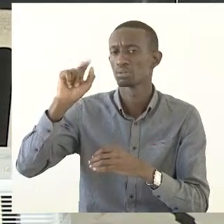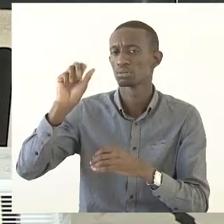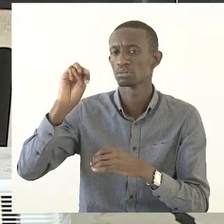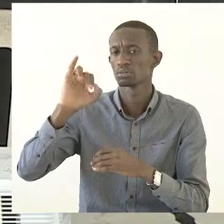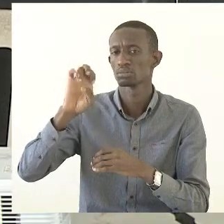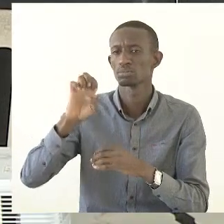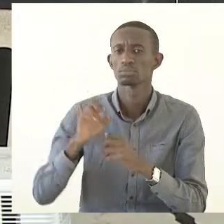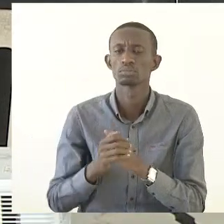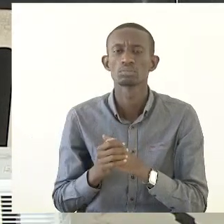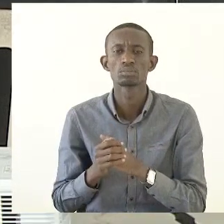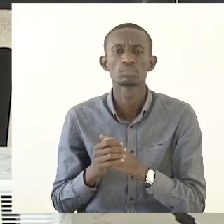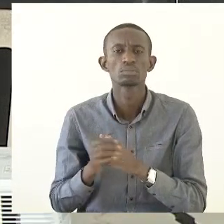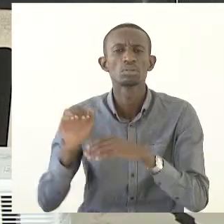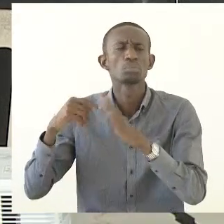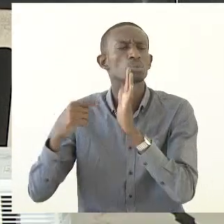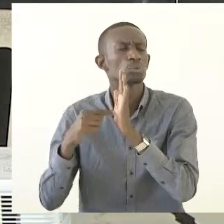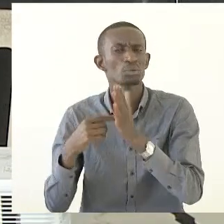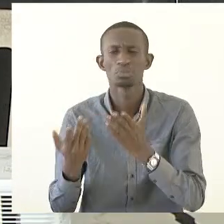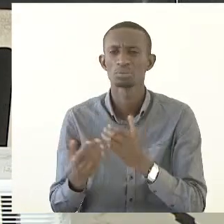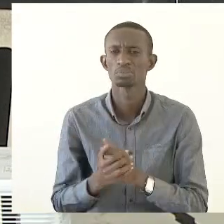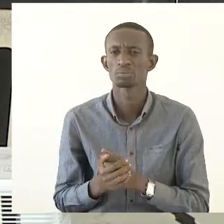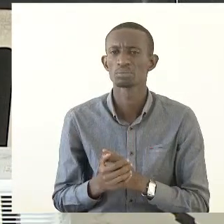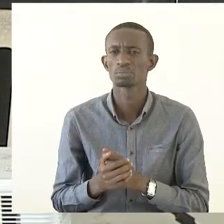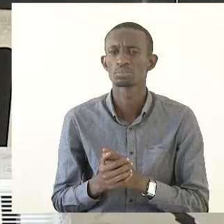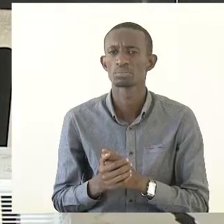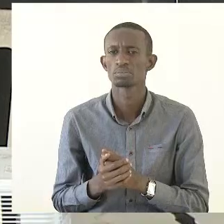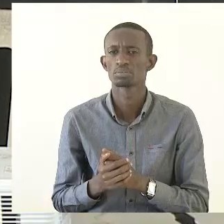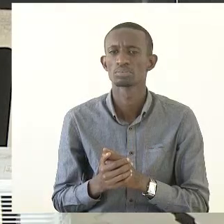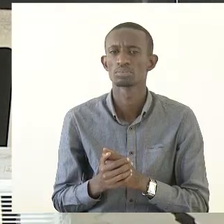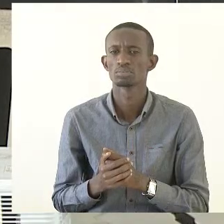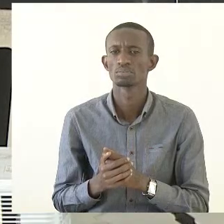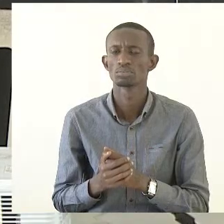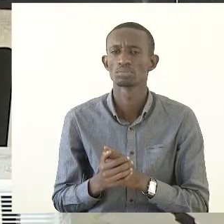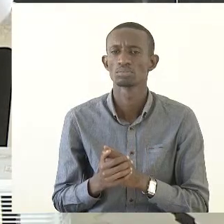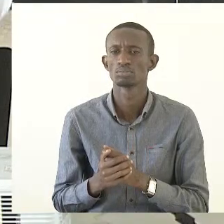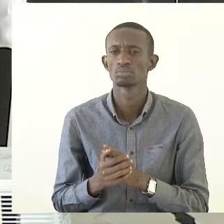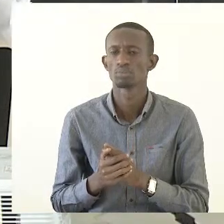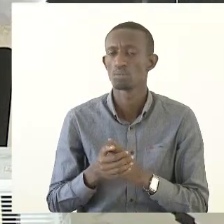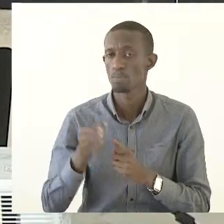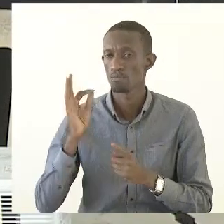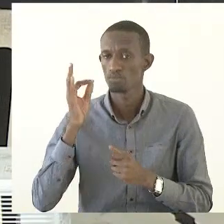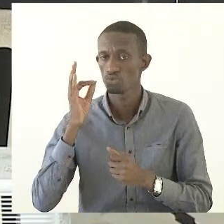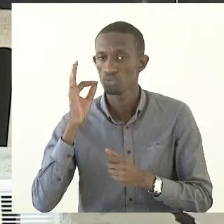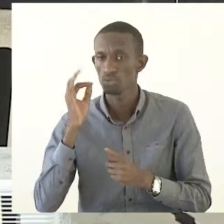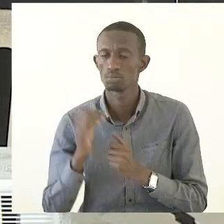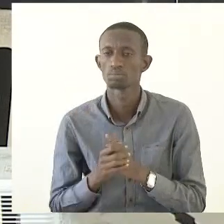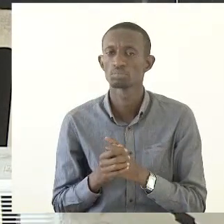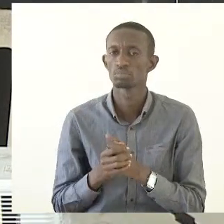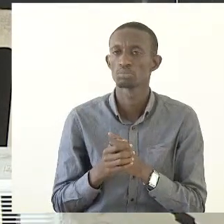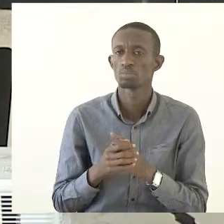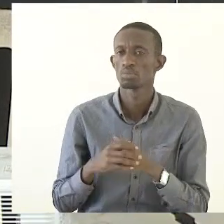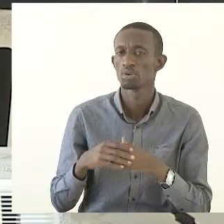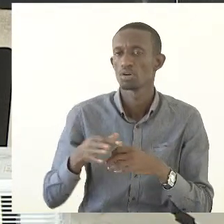have vitamins. We can talk about most of the fruits. Fruits are examples, vegetables